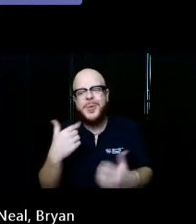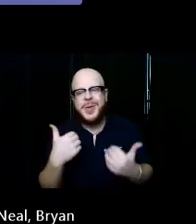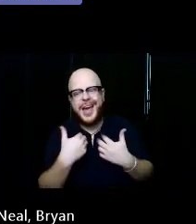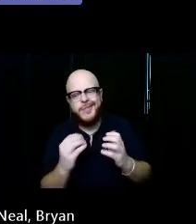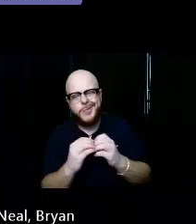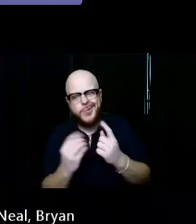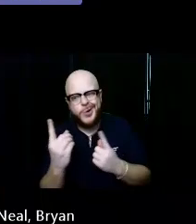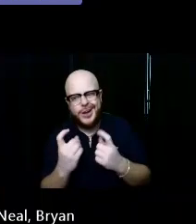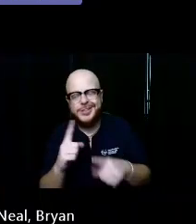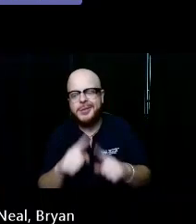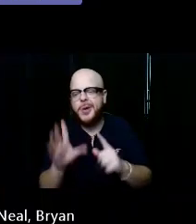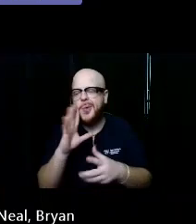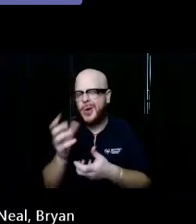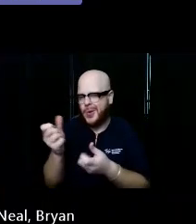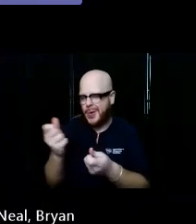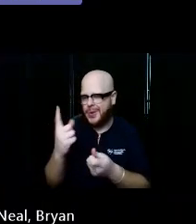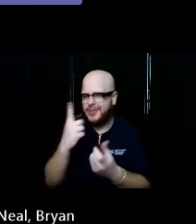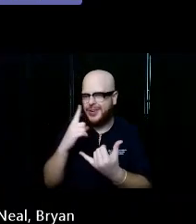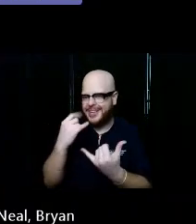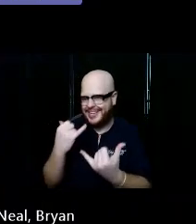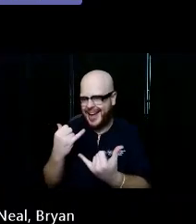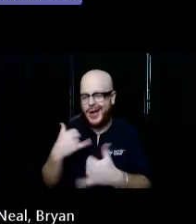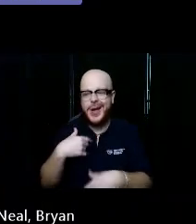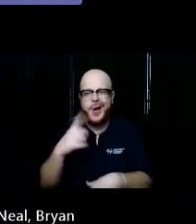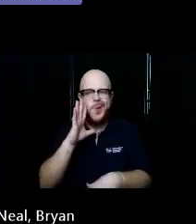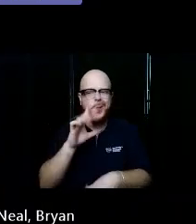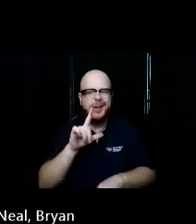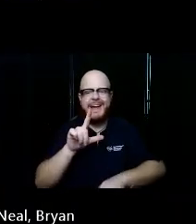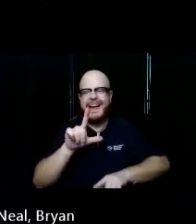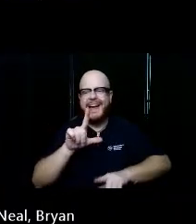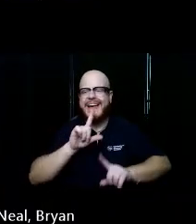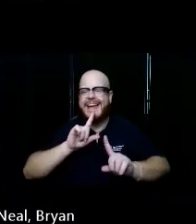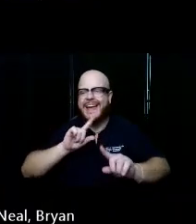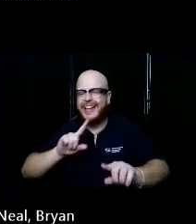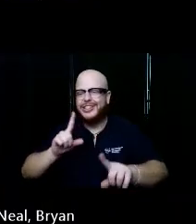the next break. So thank you, and I will see you at the next break.